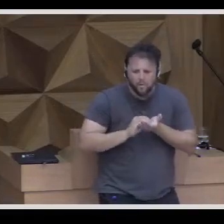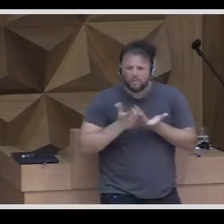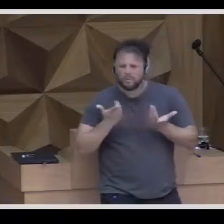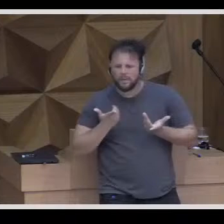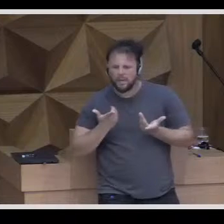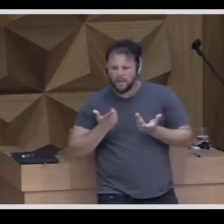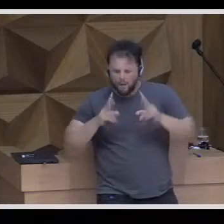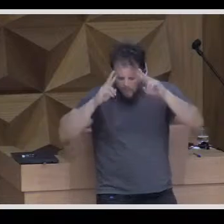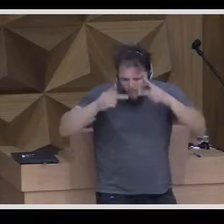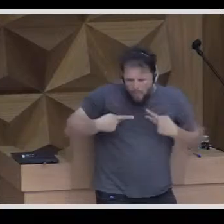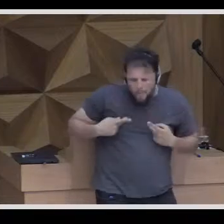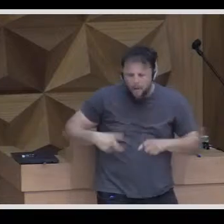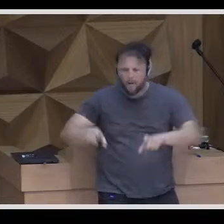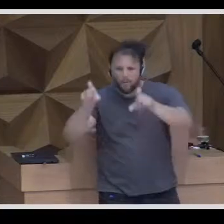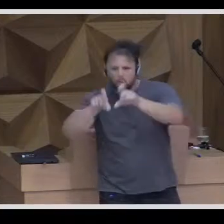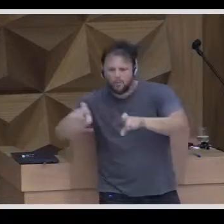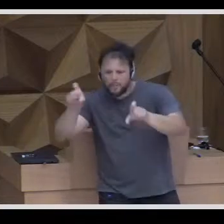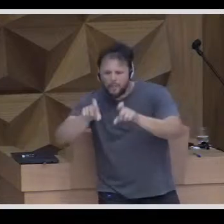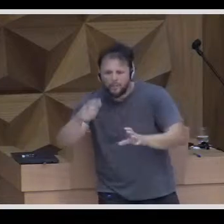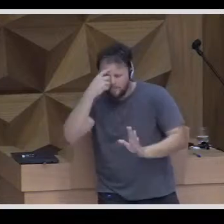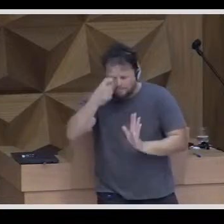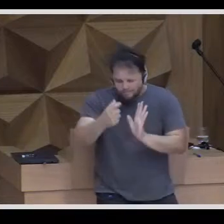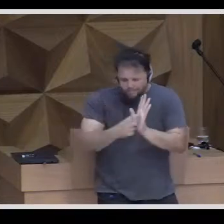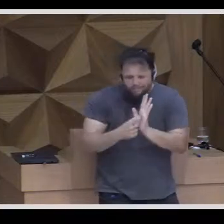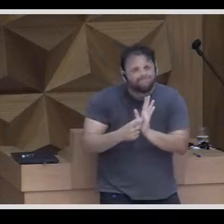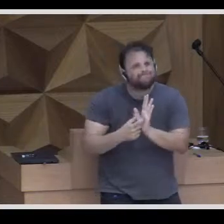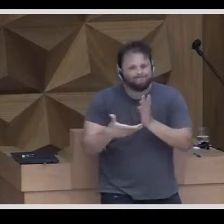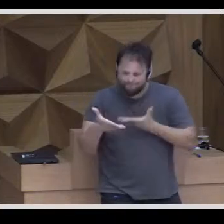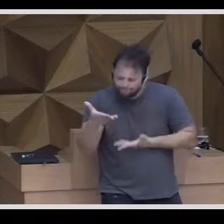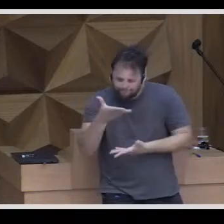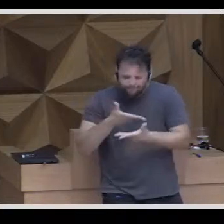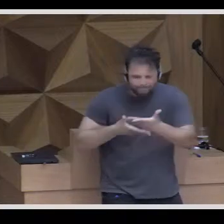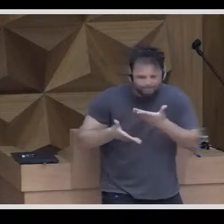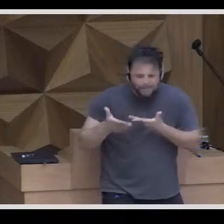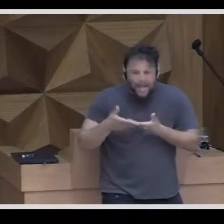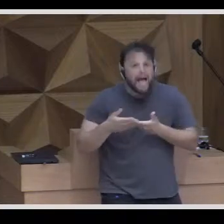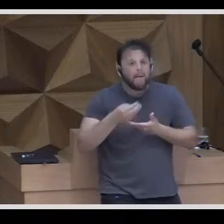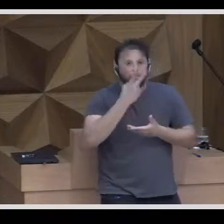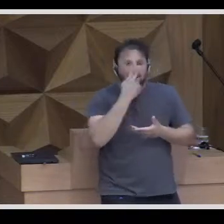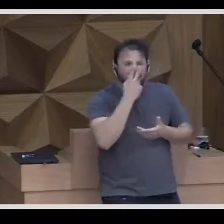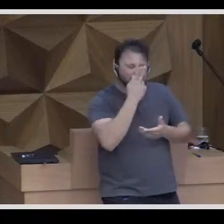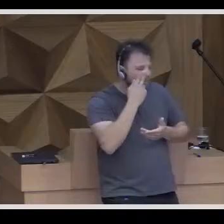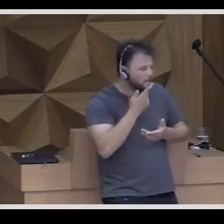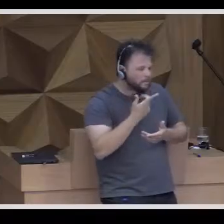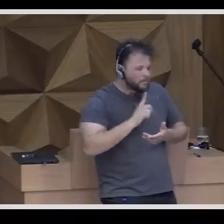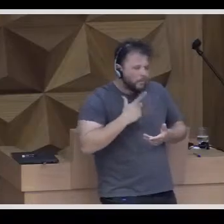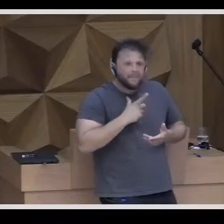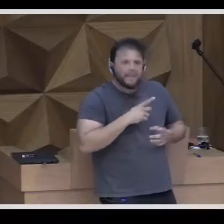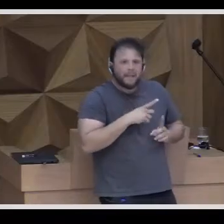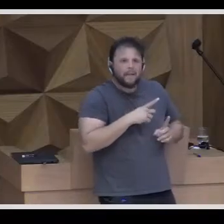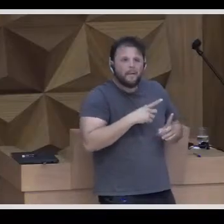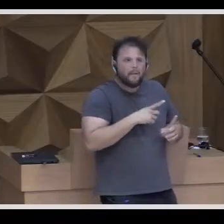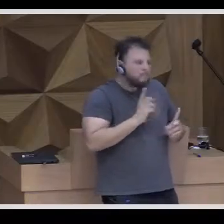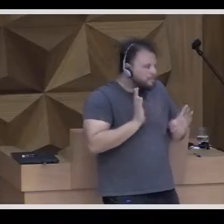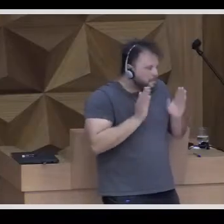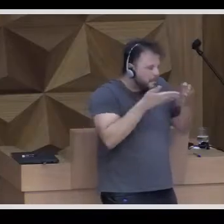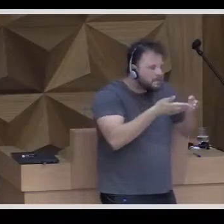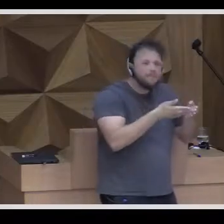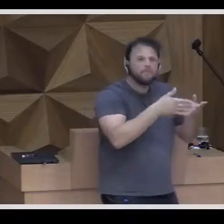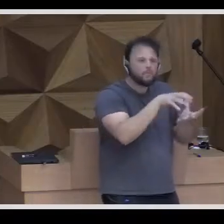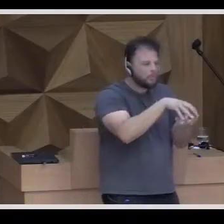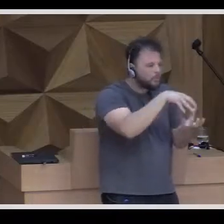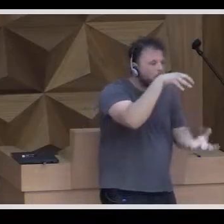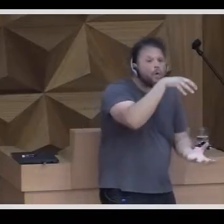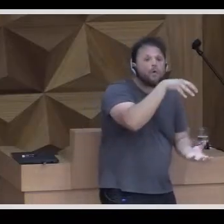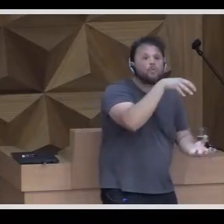without even saying what that age range is or what that means or where they live or what the demographics of those older people are, then I have the opportunity